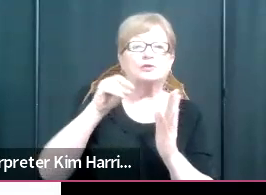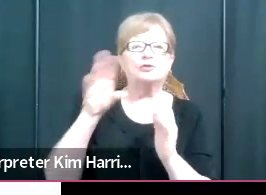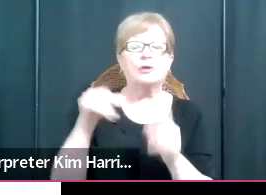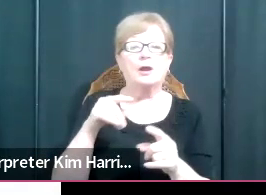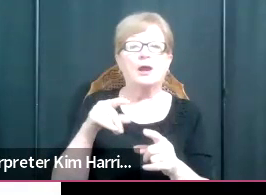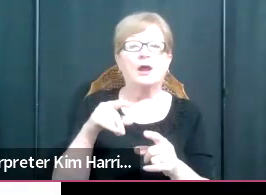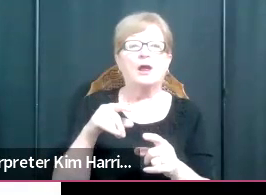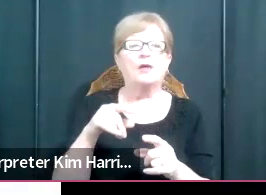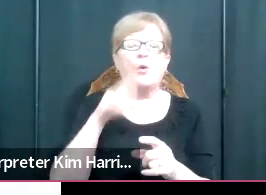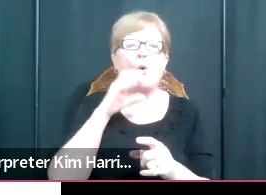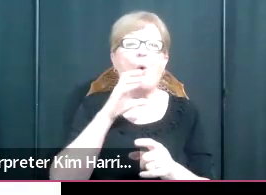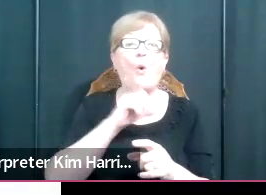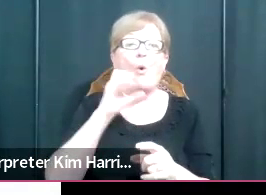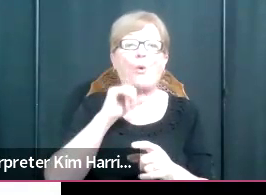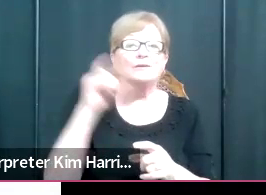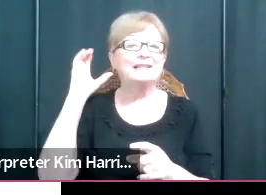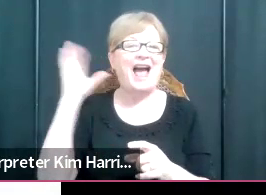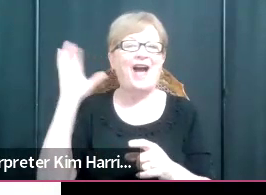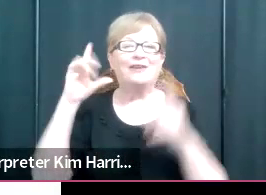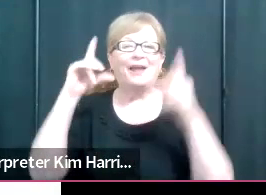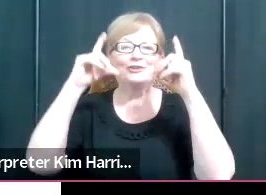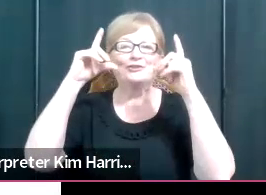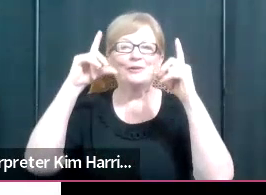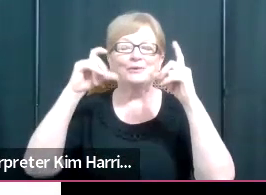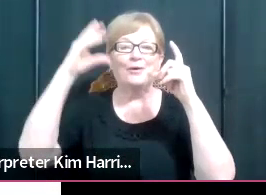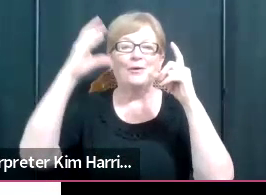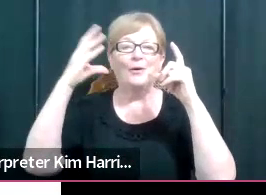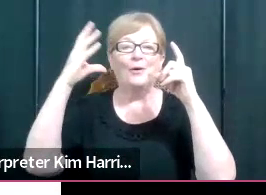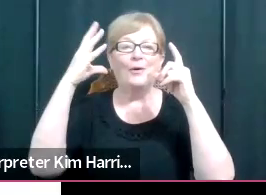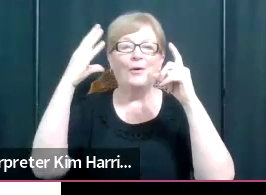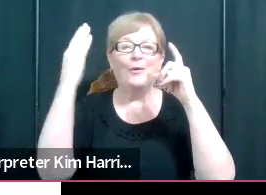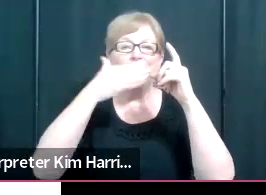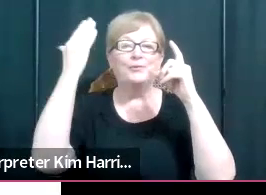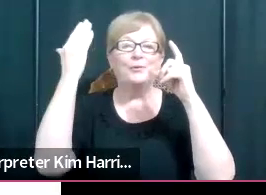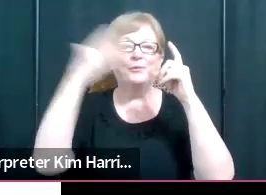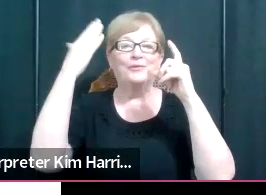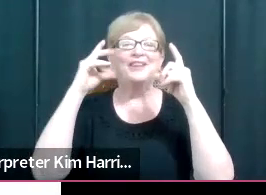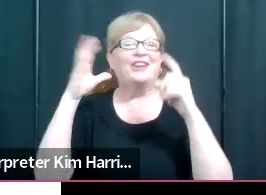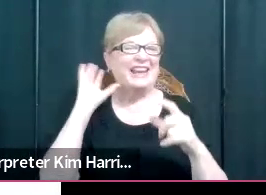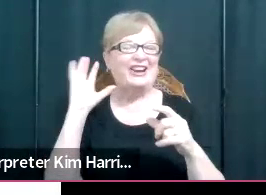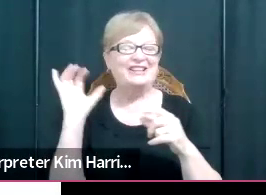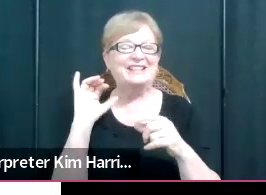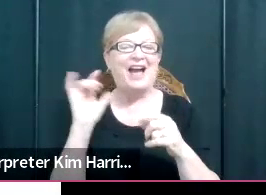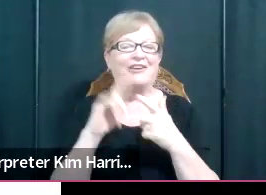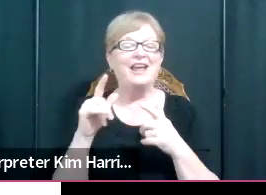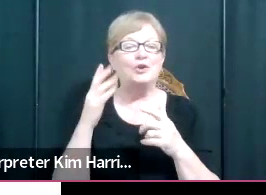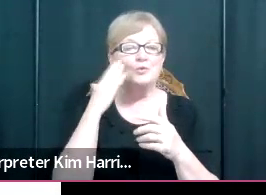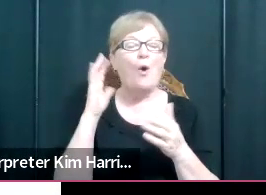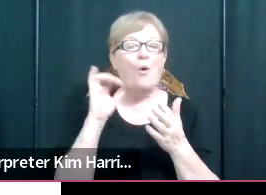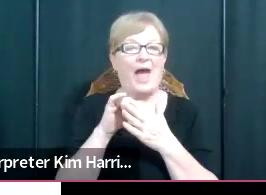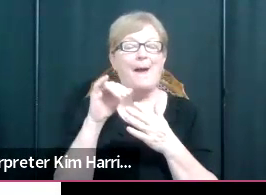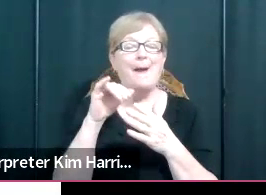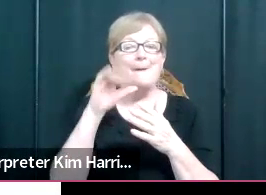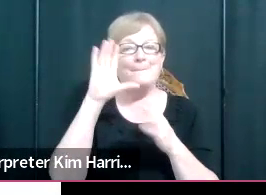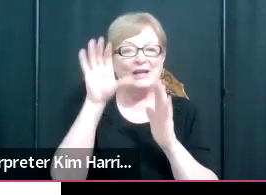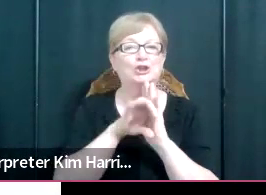old shutter sound so that you know that the picture is being processed, and then whatever's in that laser box, it will